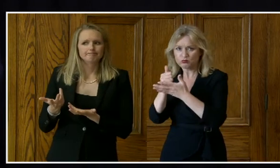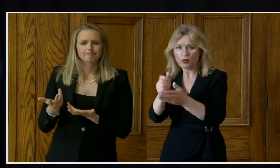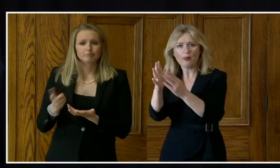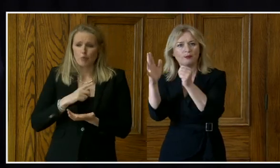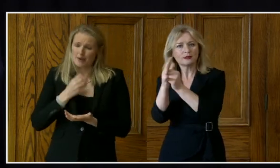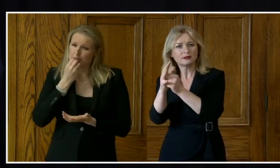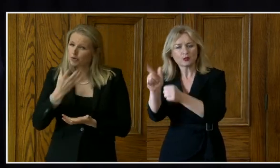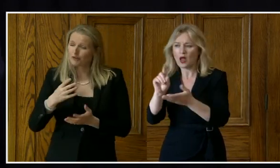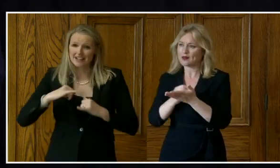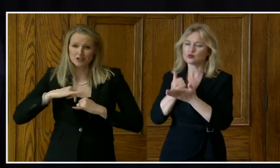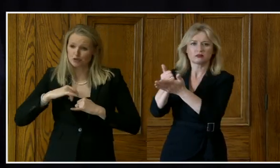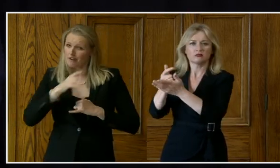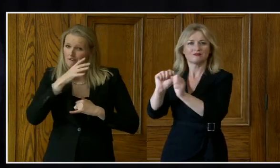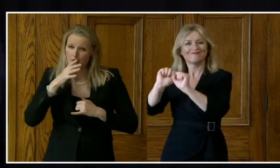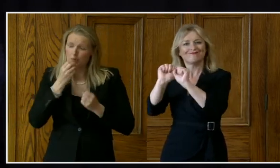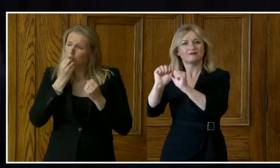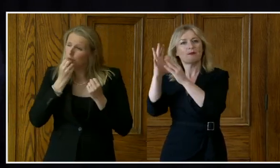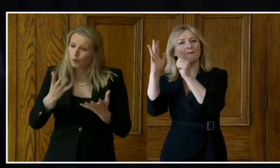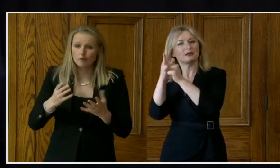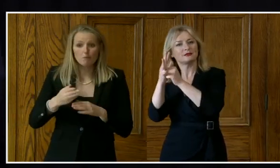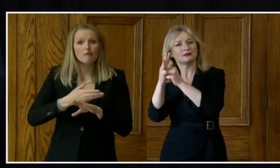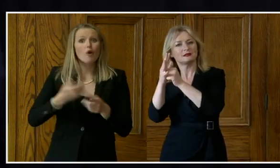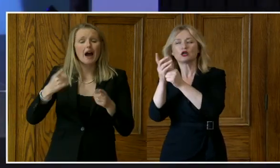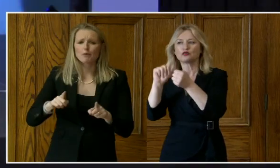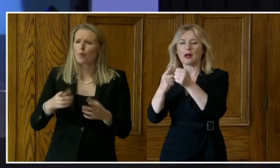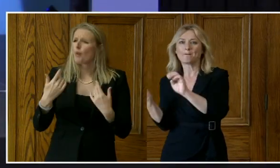industry that existed before all of this happened.